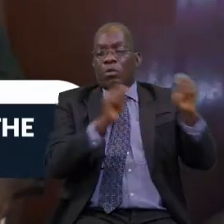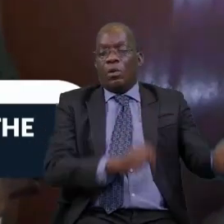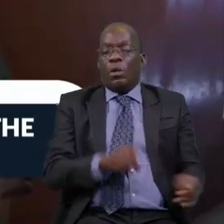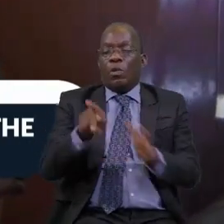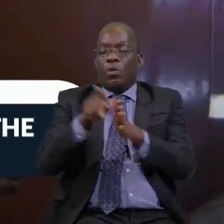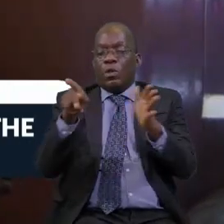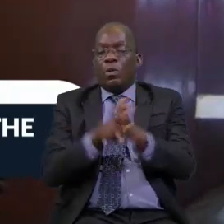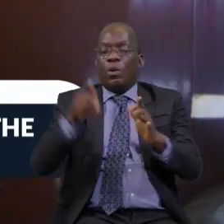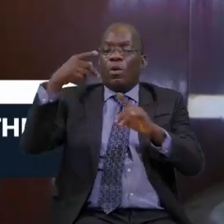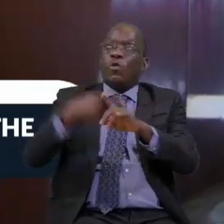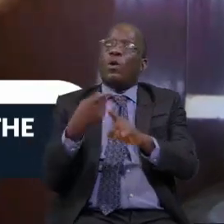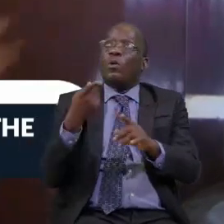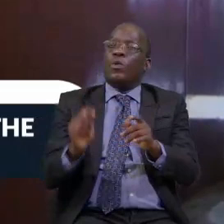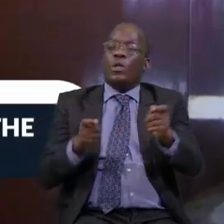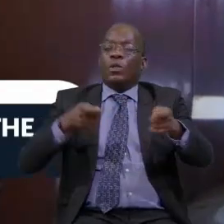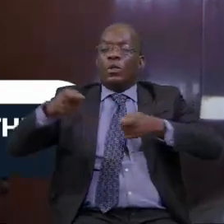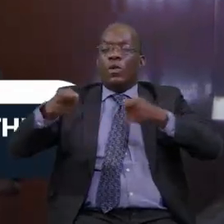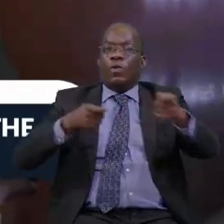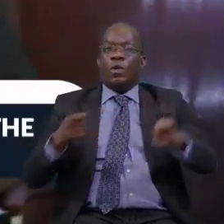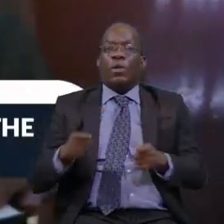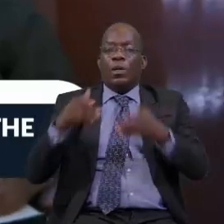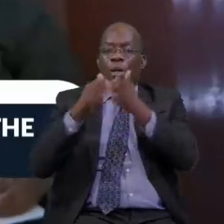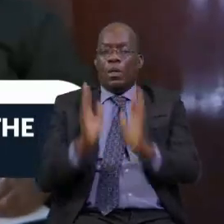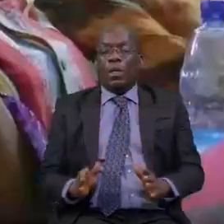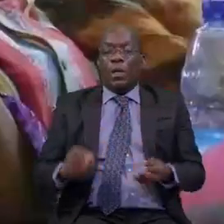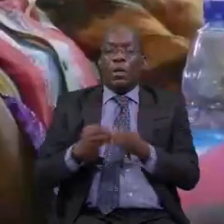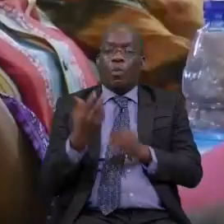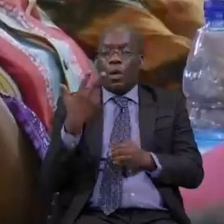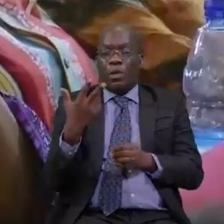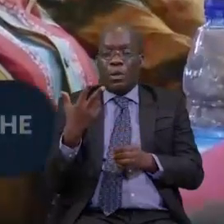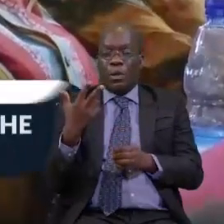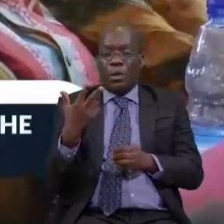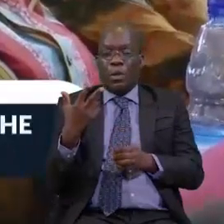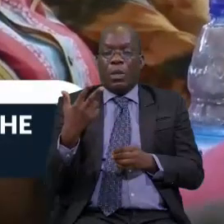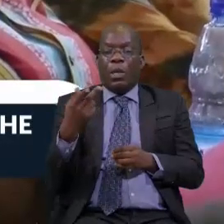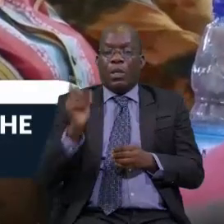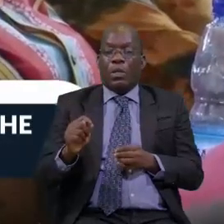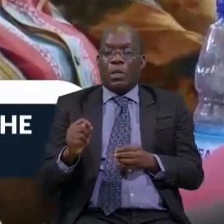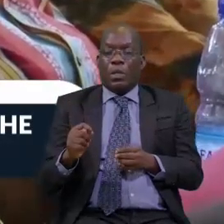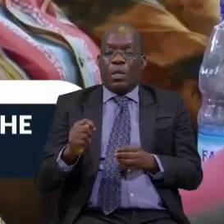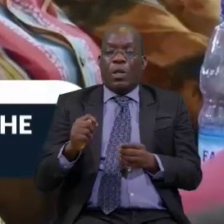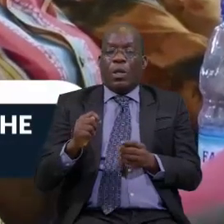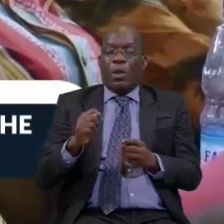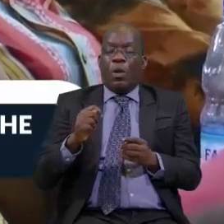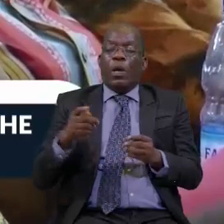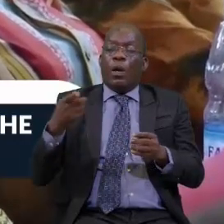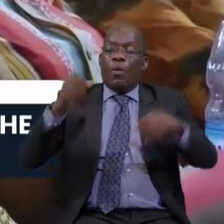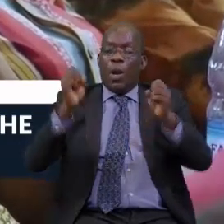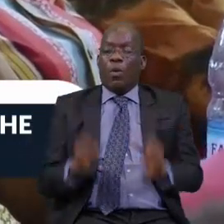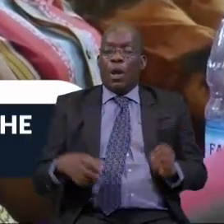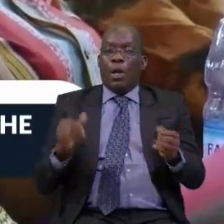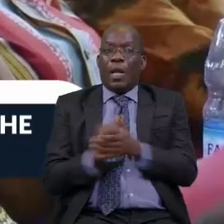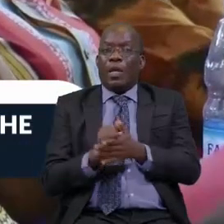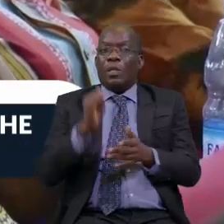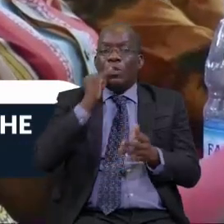the sovereign leader. And now number three is the transcending power. The power that transcends where